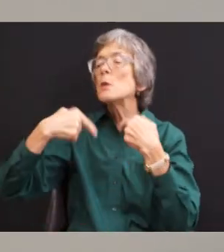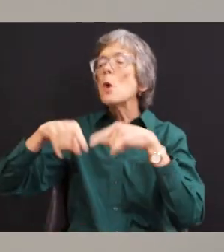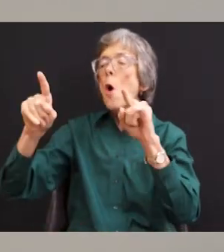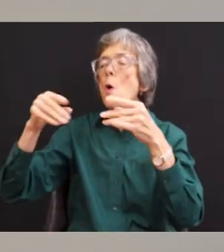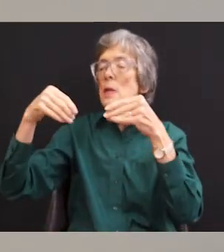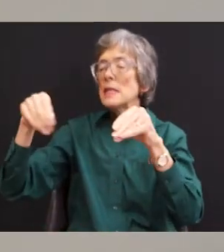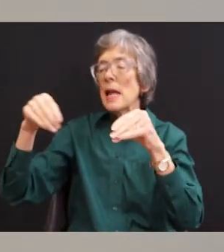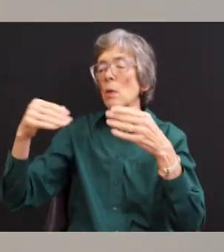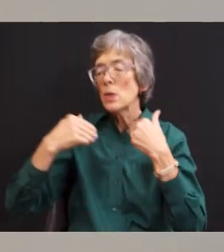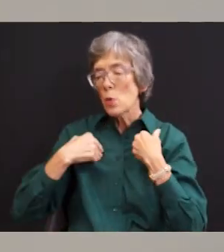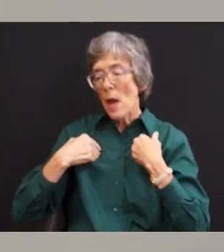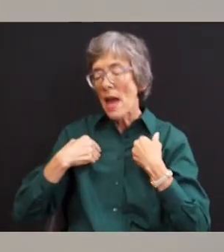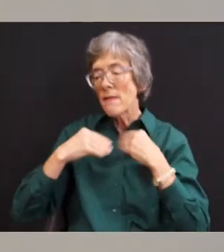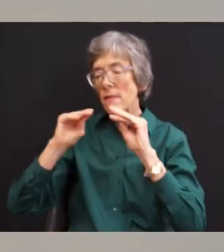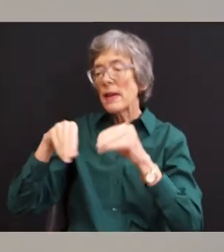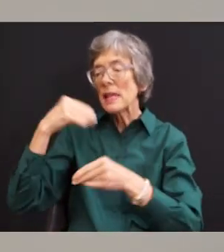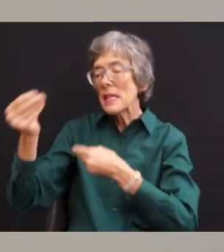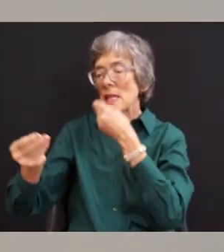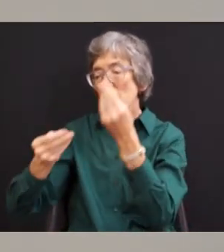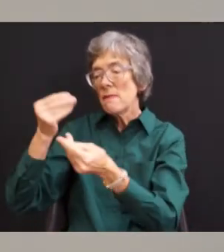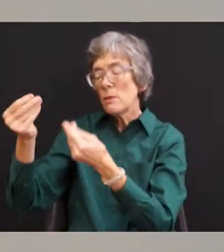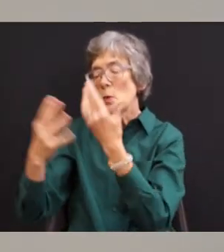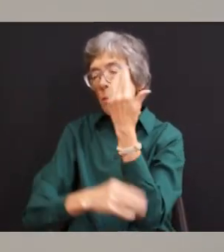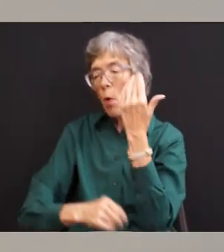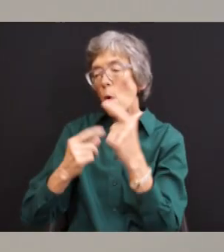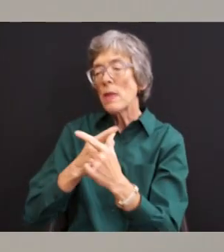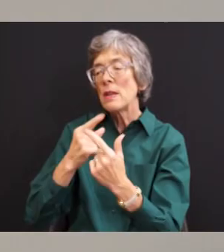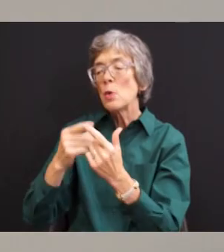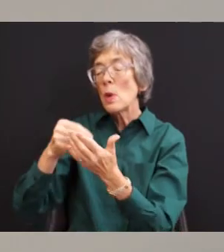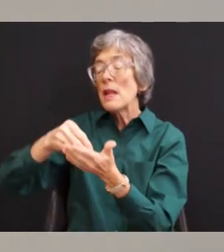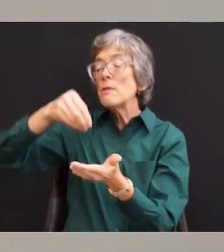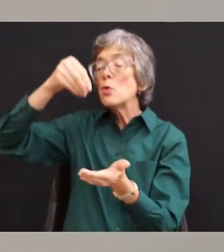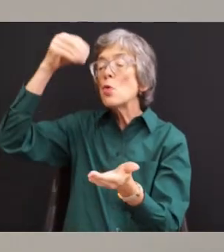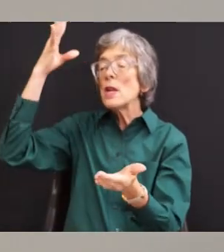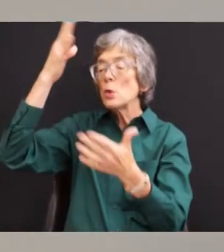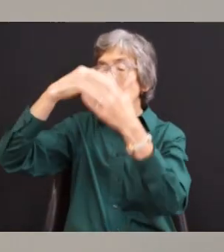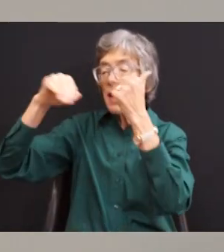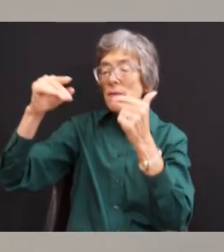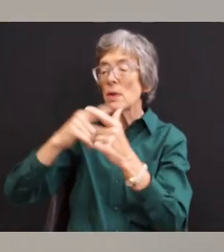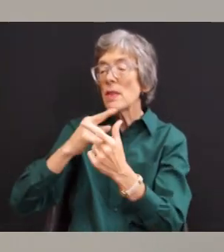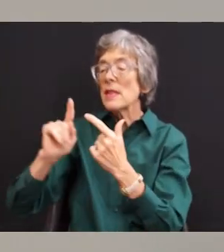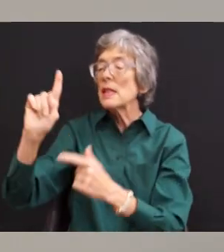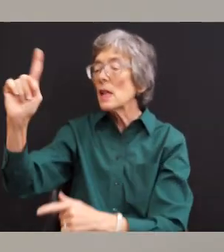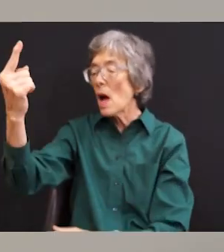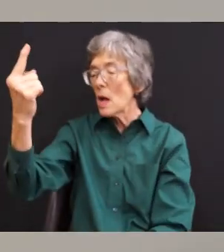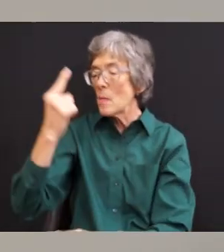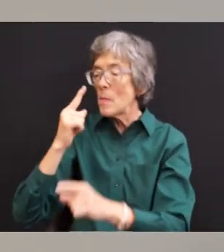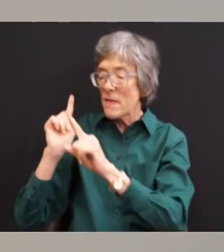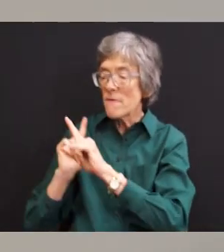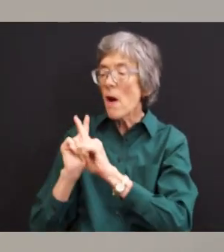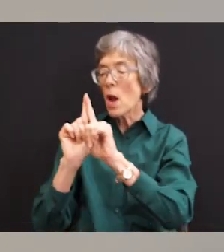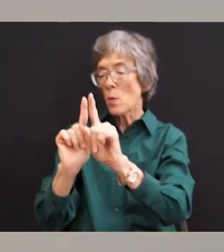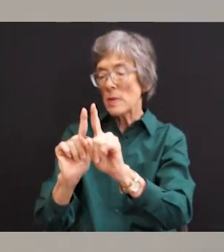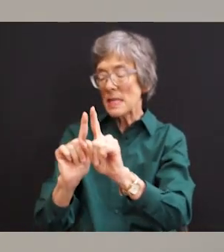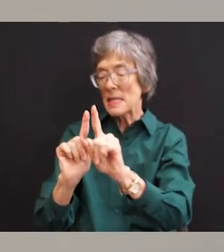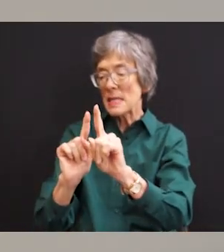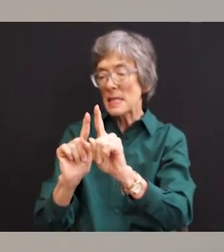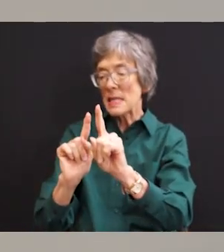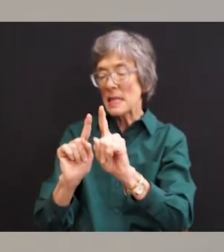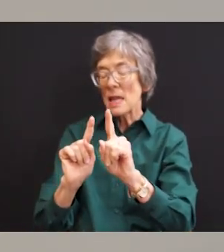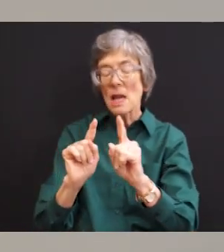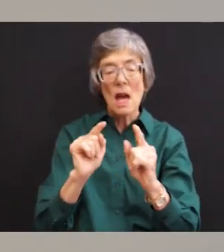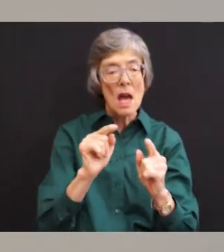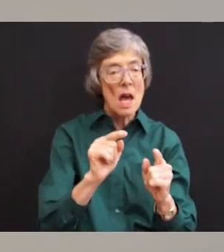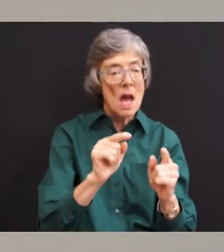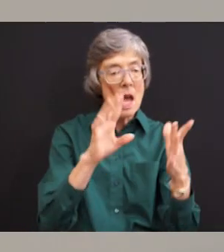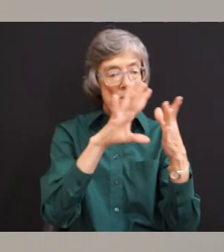what you have and give to the poor, and you will have treasure in heaven. Then come, follow me." At that